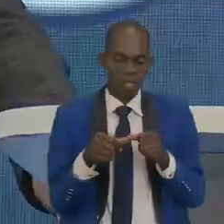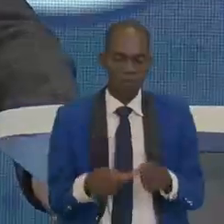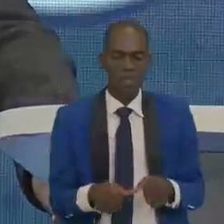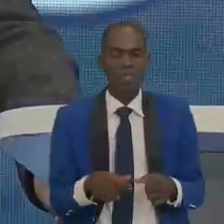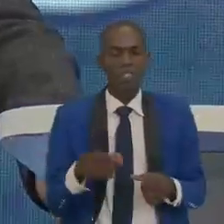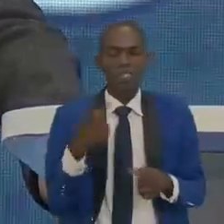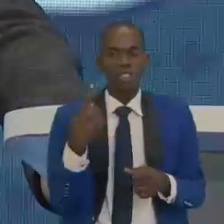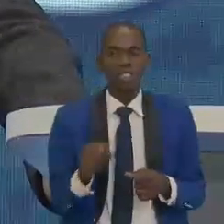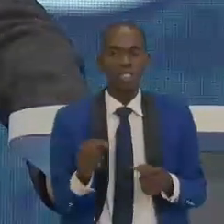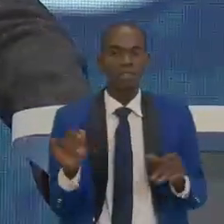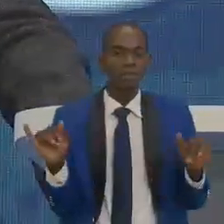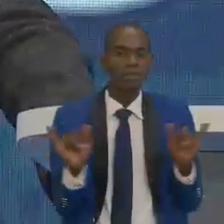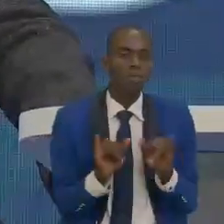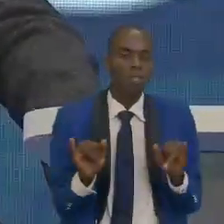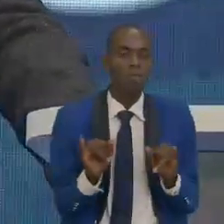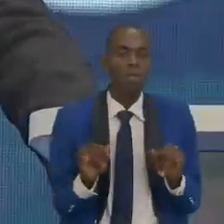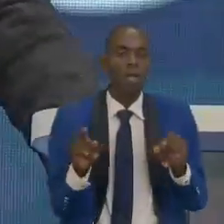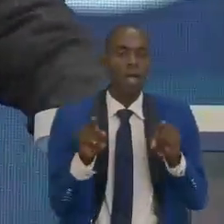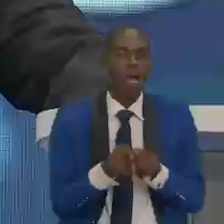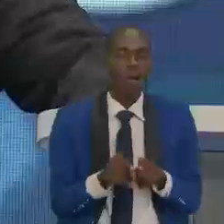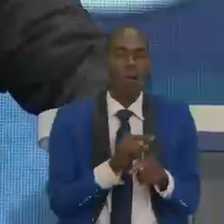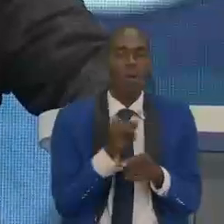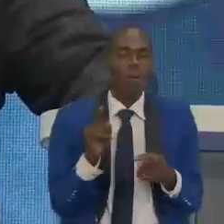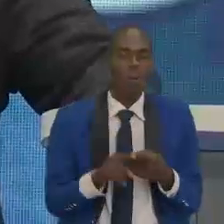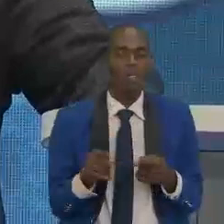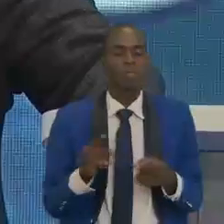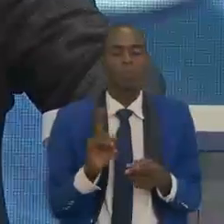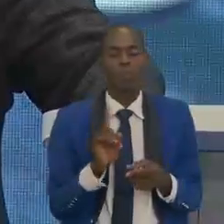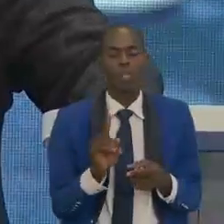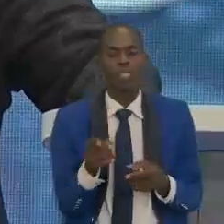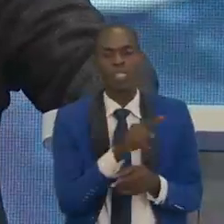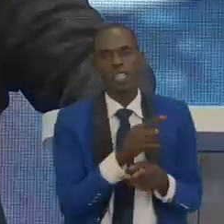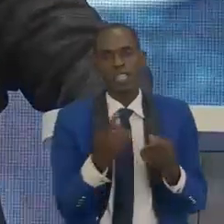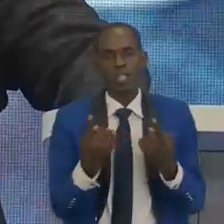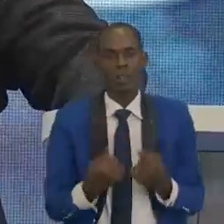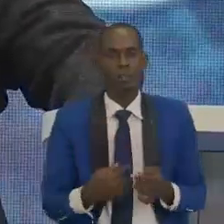same as when they came.